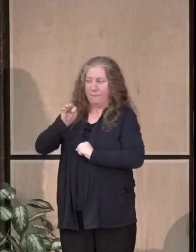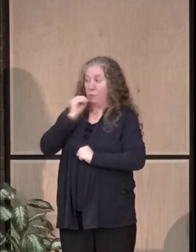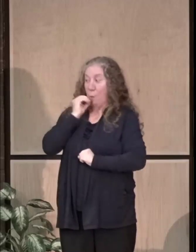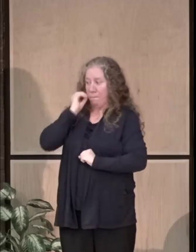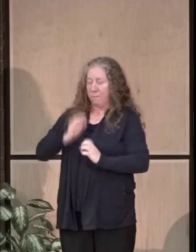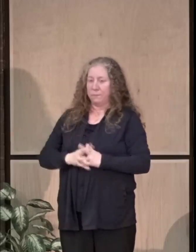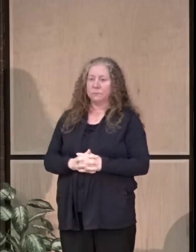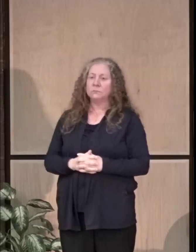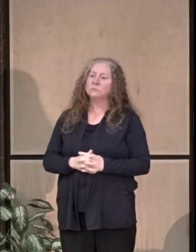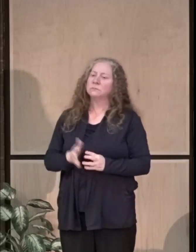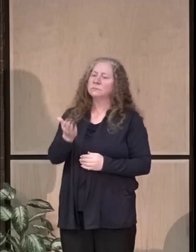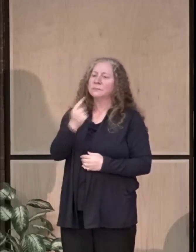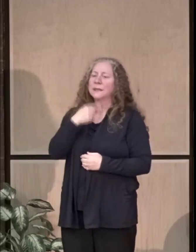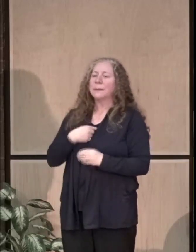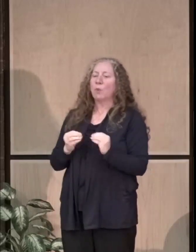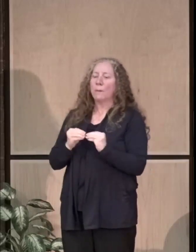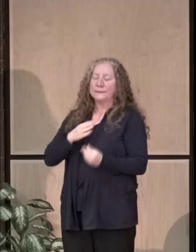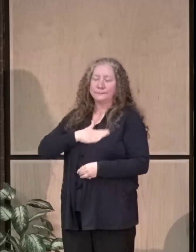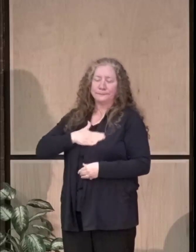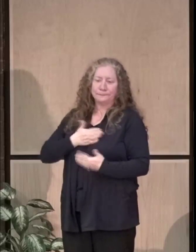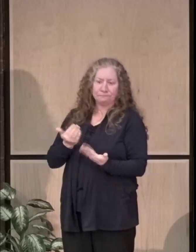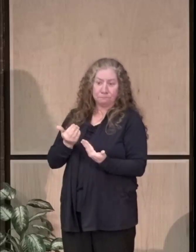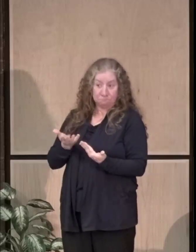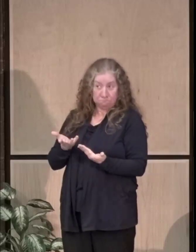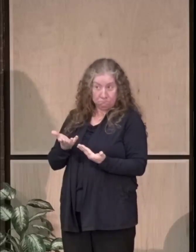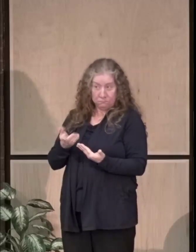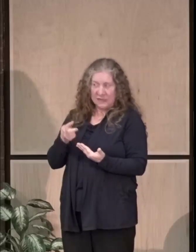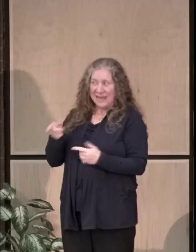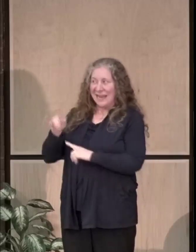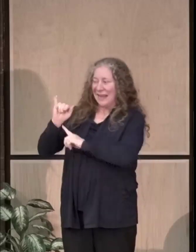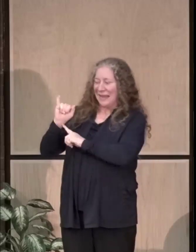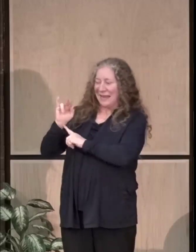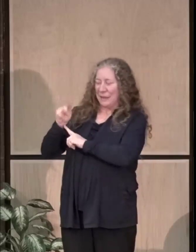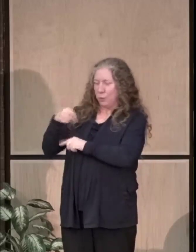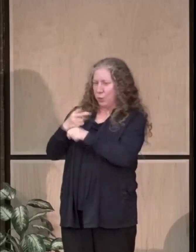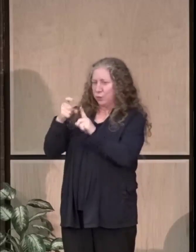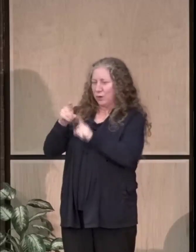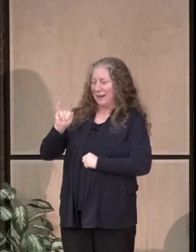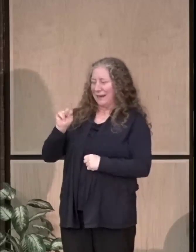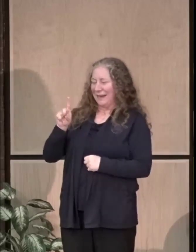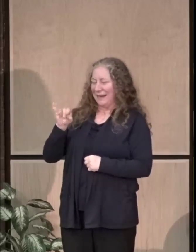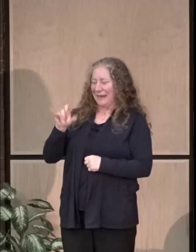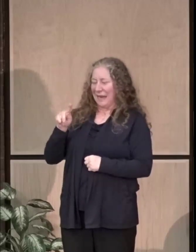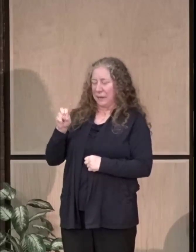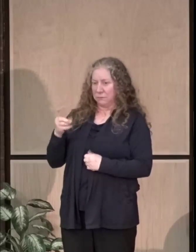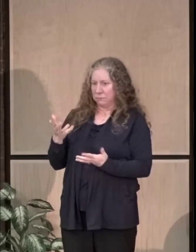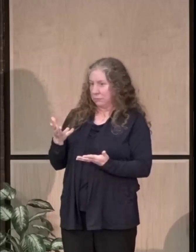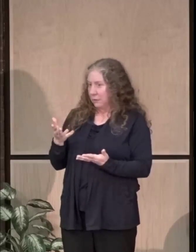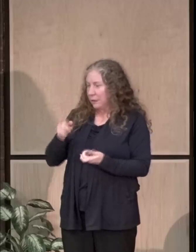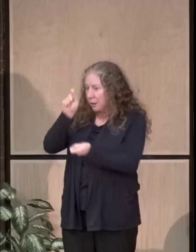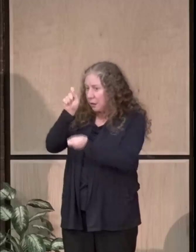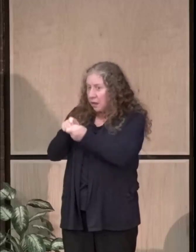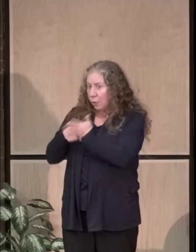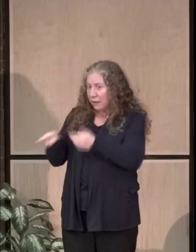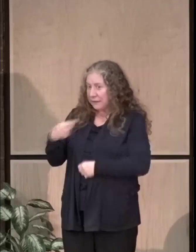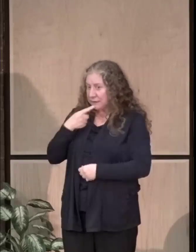Well, tell me about that. What do you mean he indicated? What did he tell you?